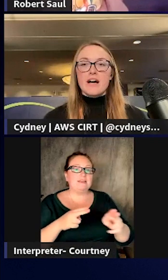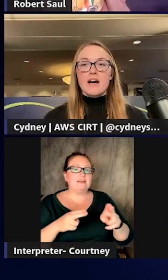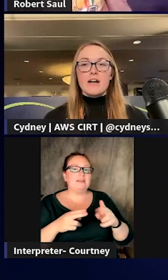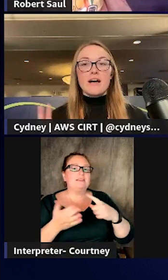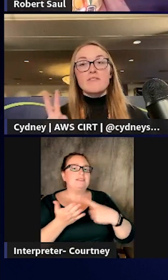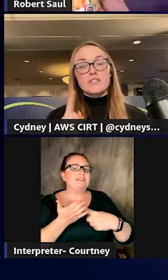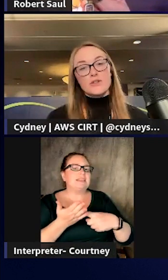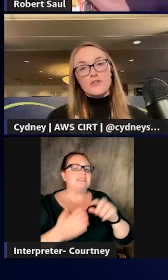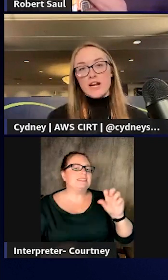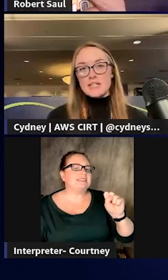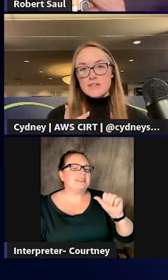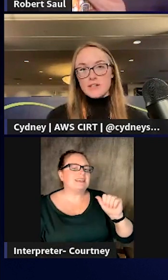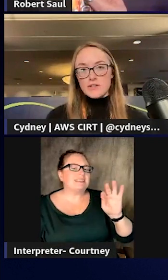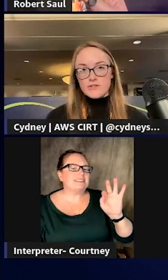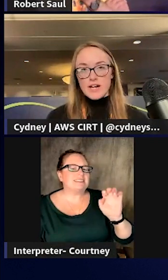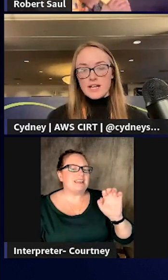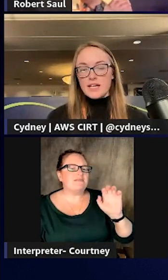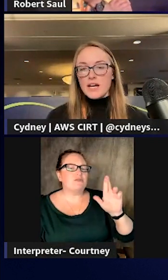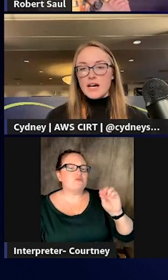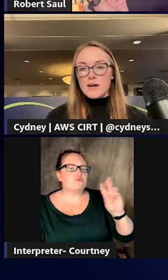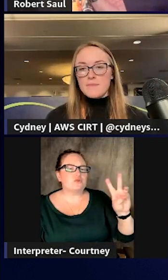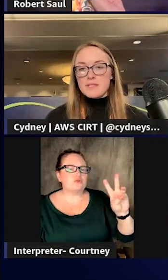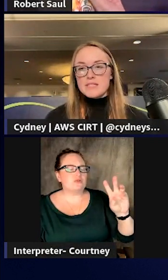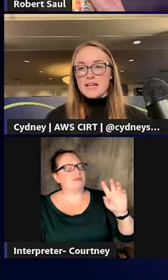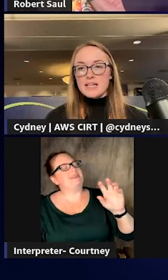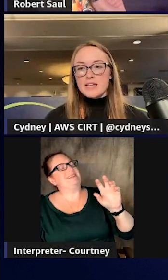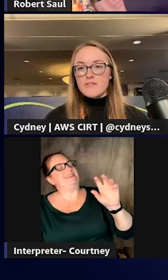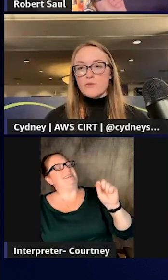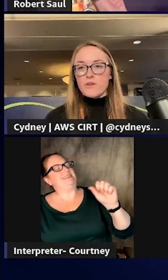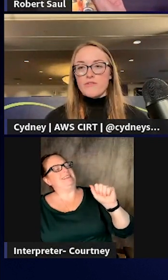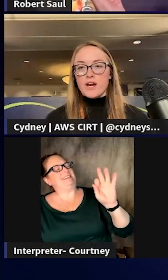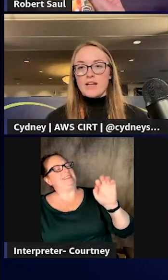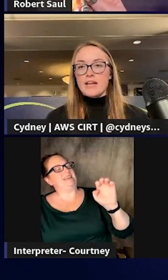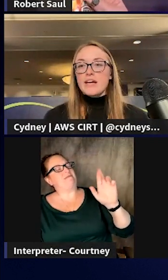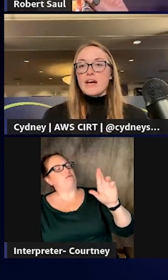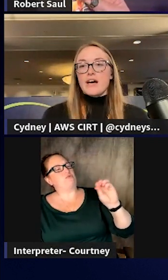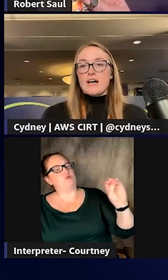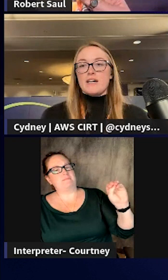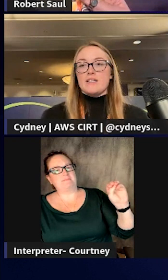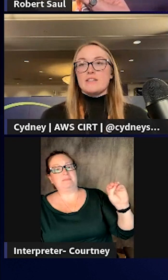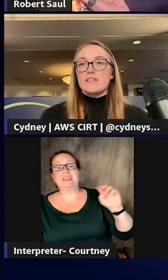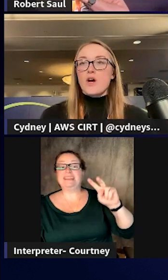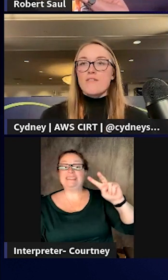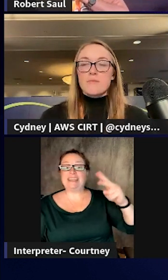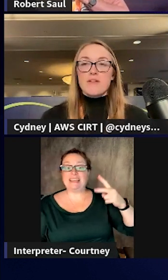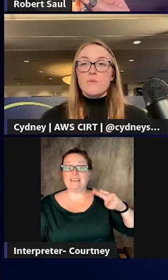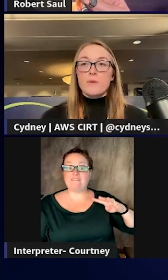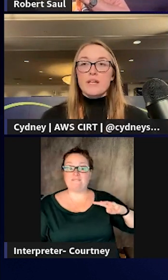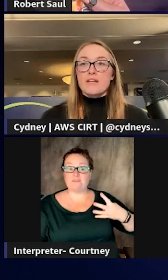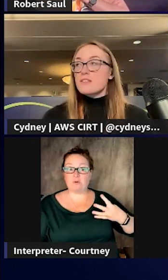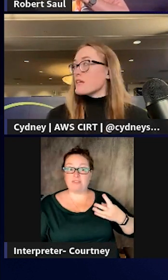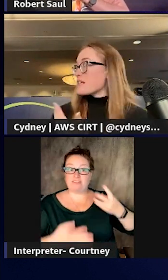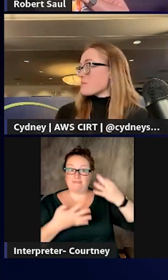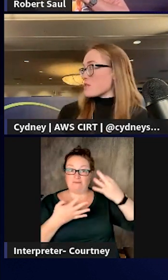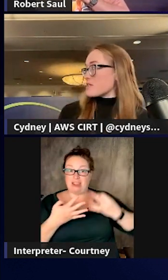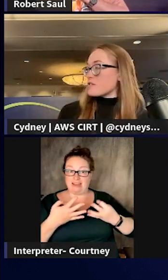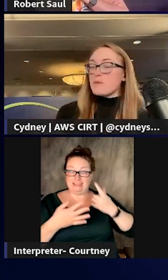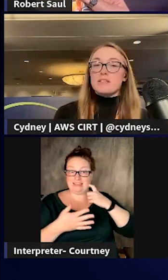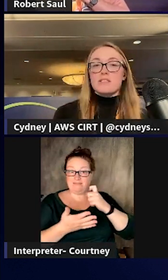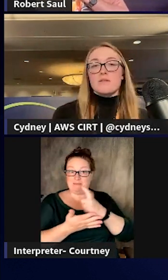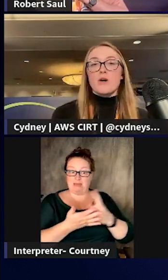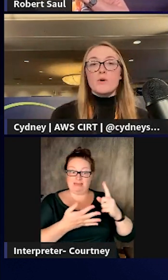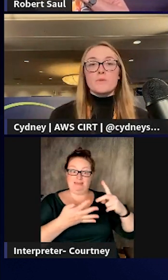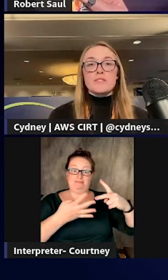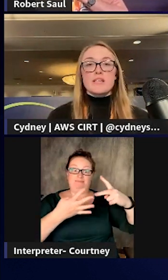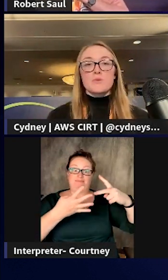every 2 Fridays, every other Friday, second and fourth Friday of the month, the customer incident